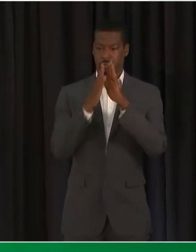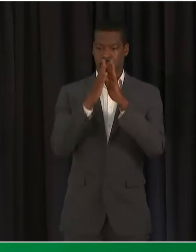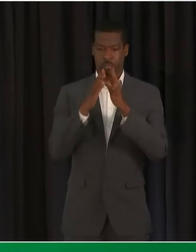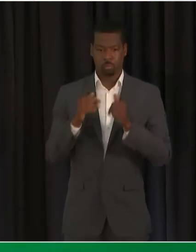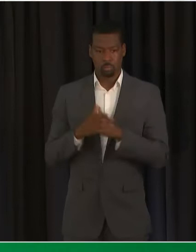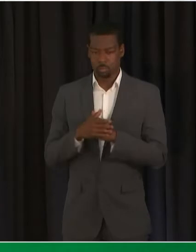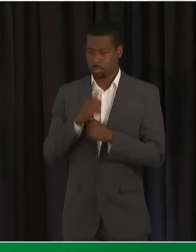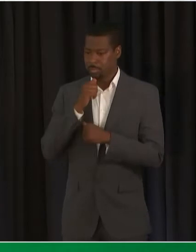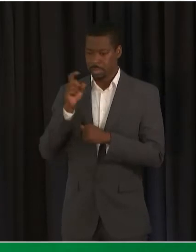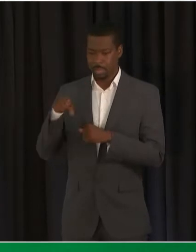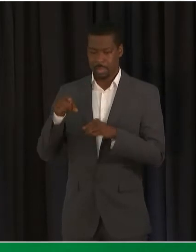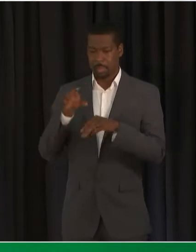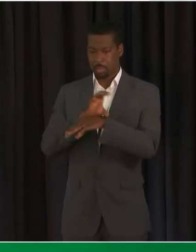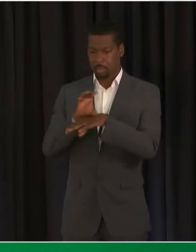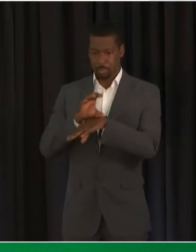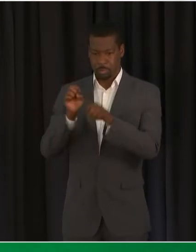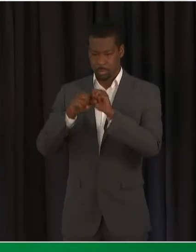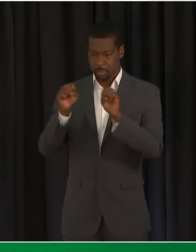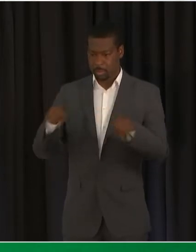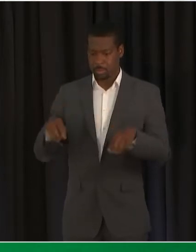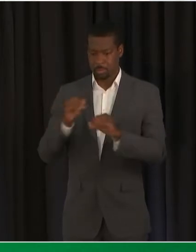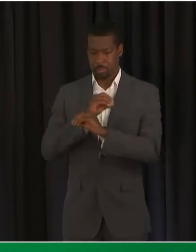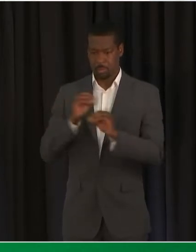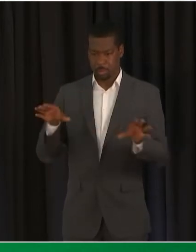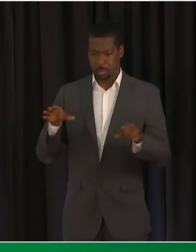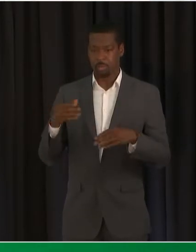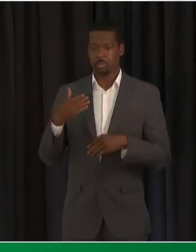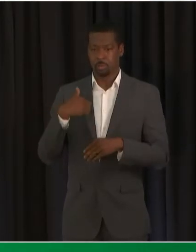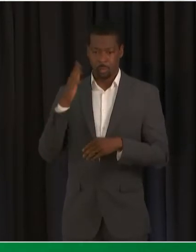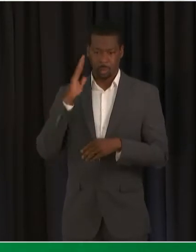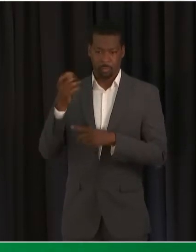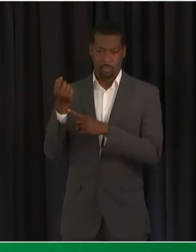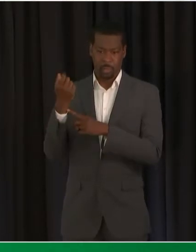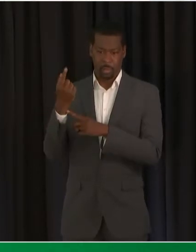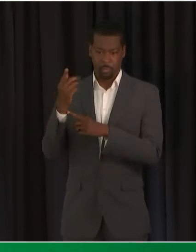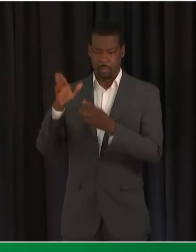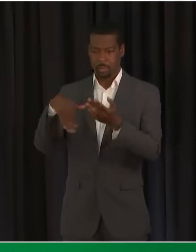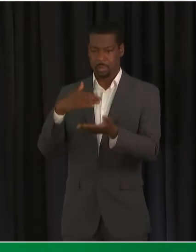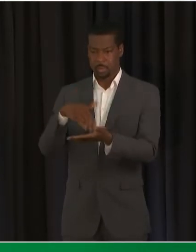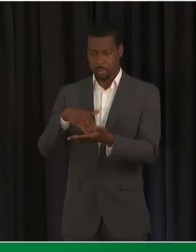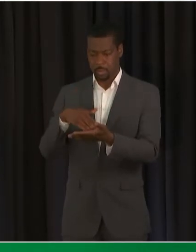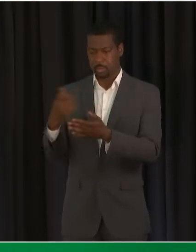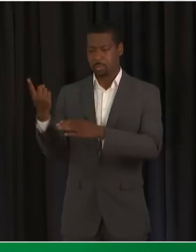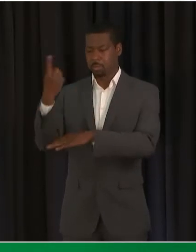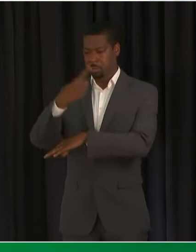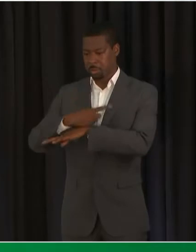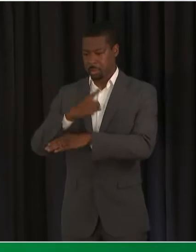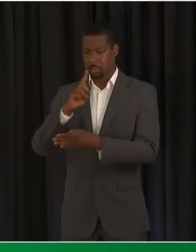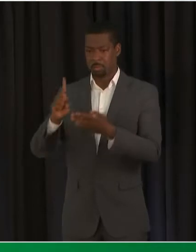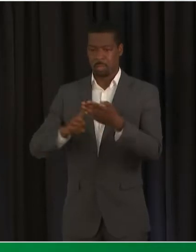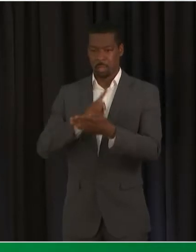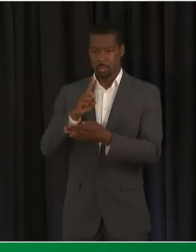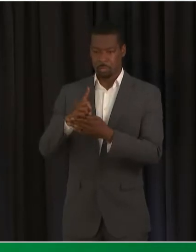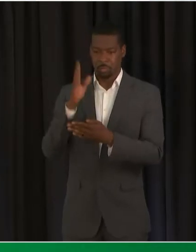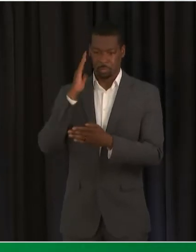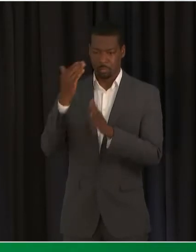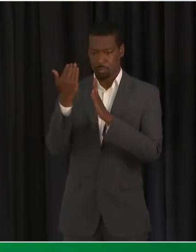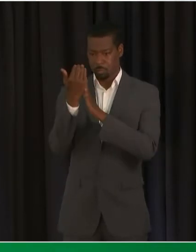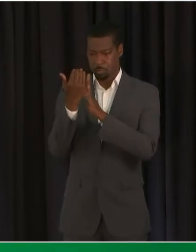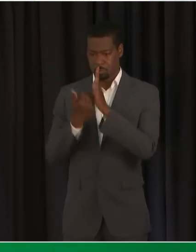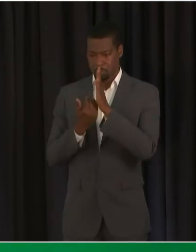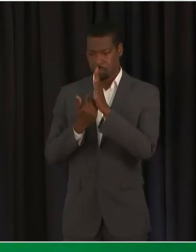necessary, no portal to navigate. We will have those 11 sites with the days and hours of operation listed at